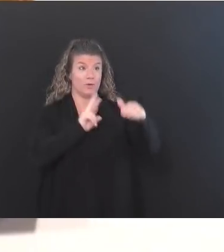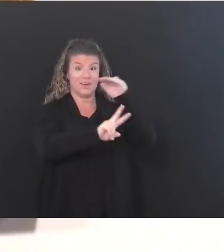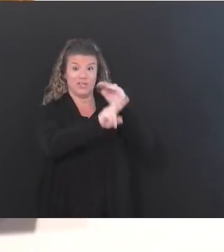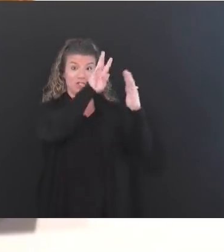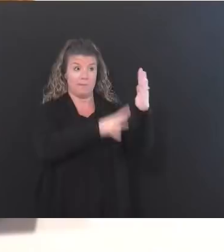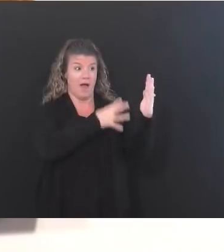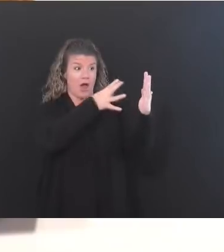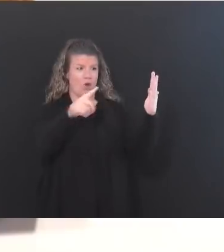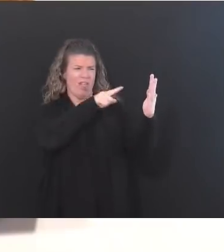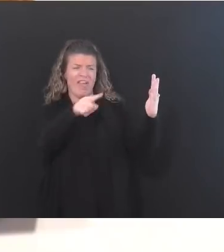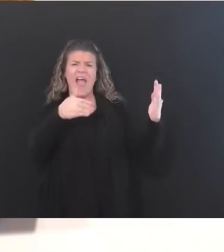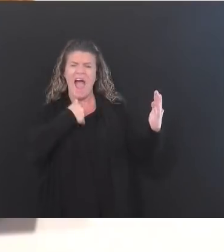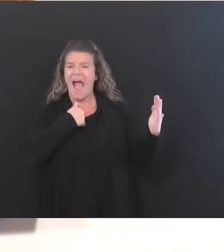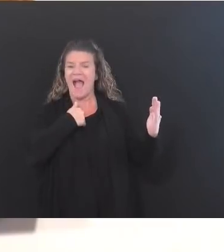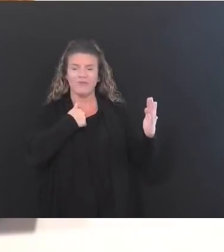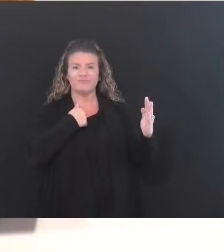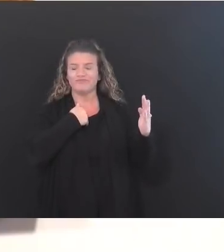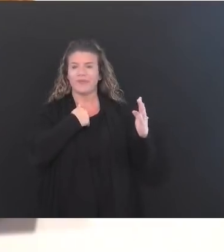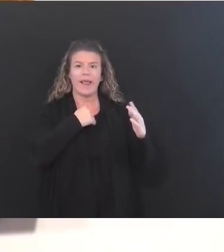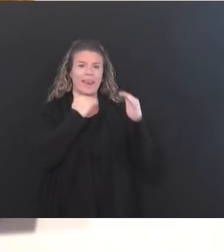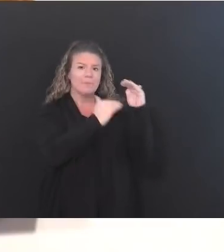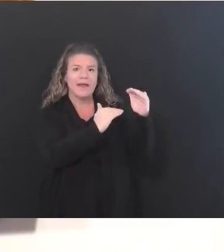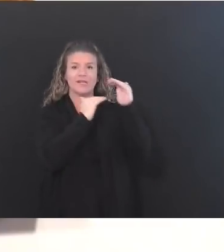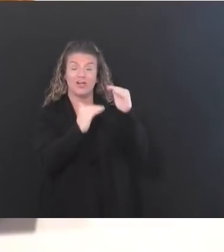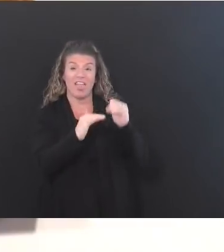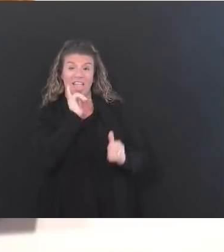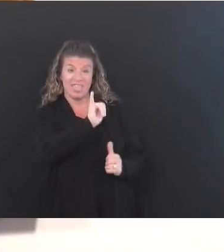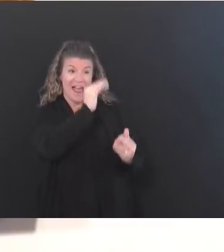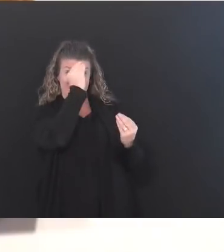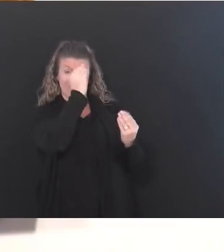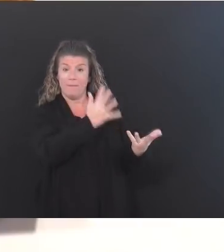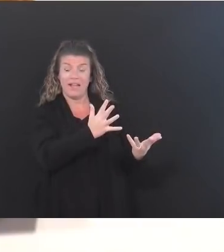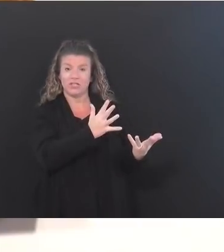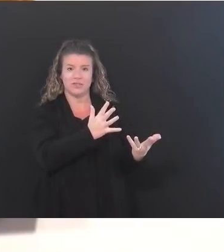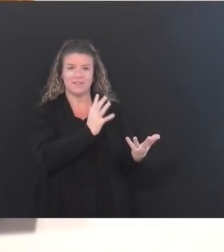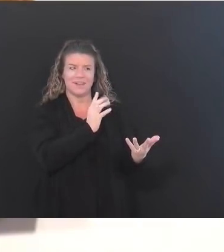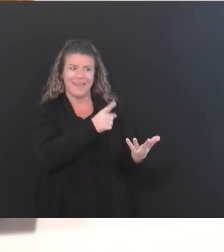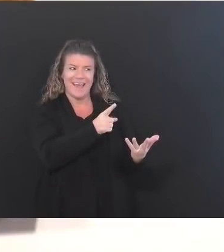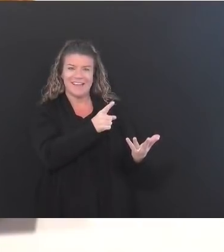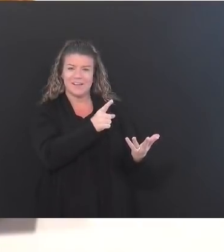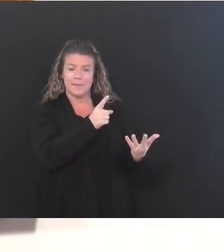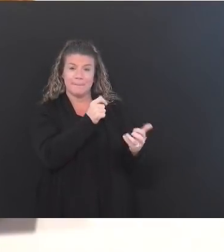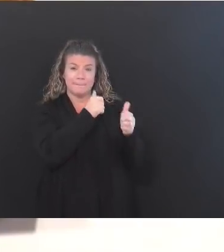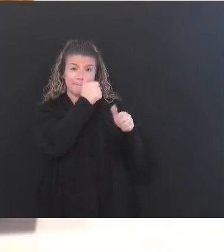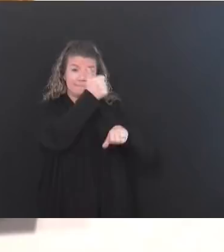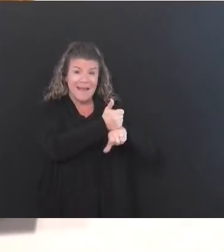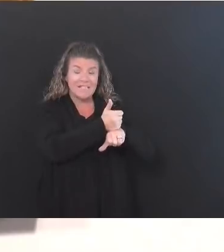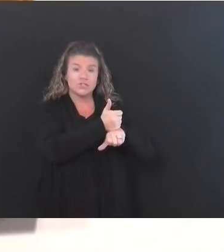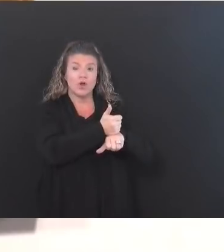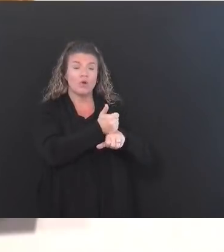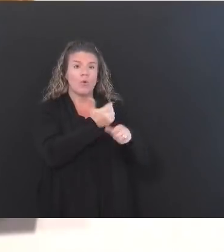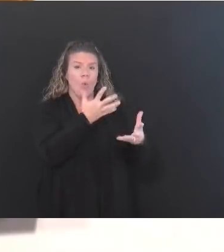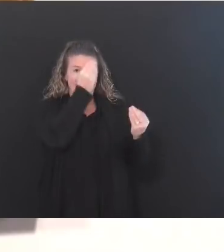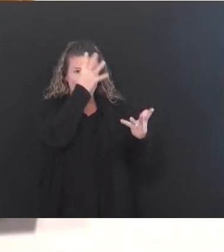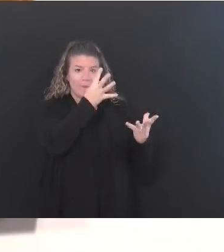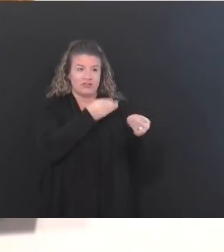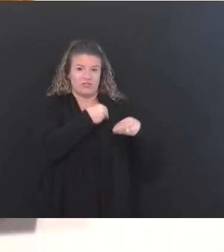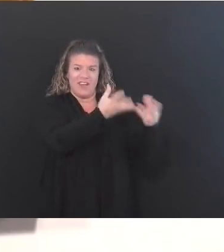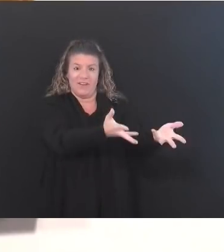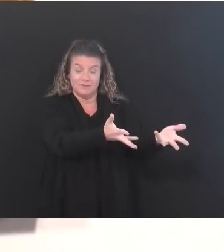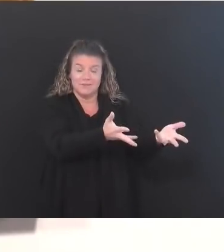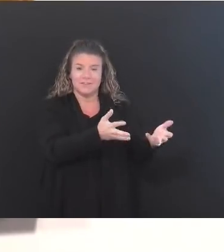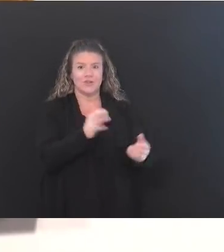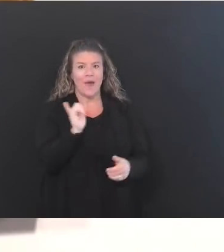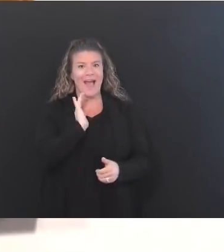limitations. They are only as good as the information that's fed to them, and they're very dynamic. So as the information